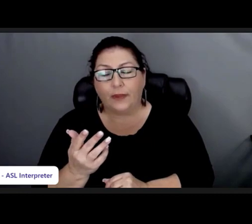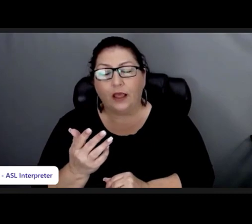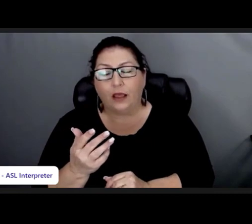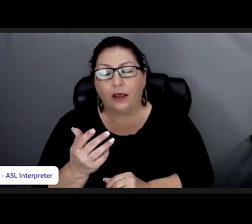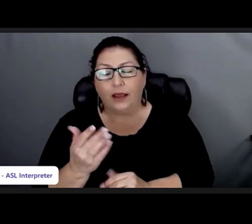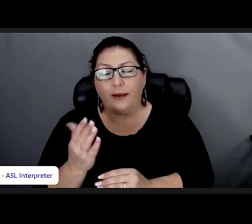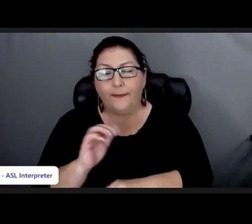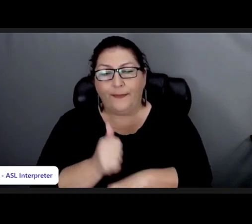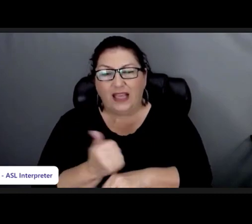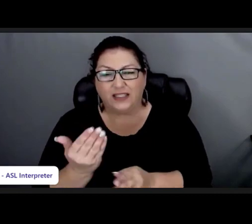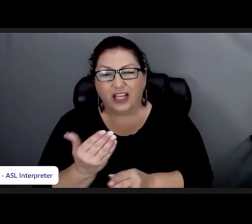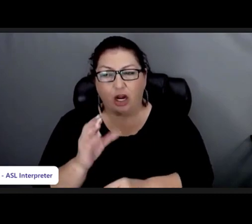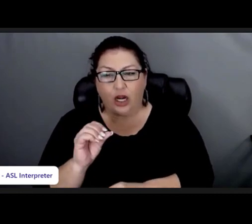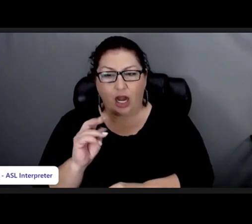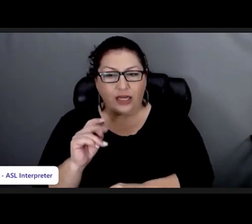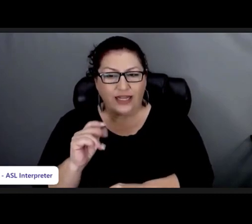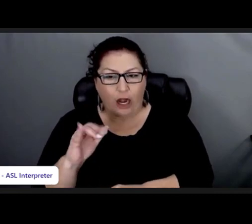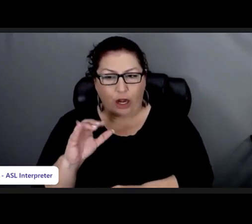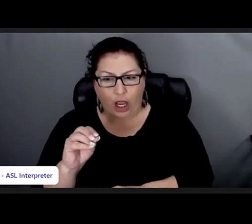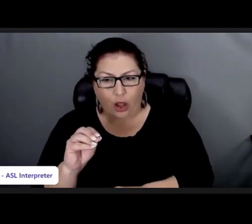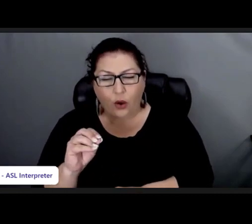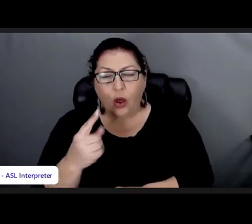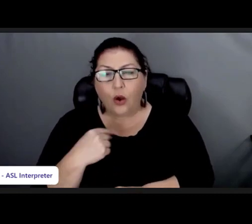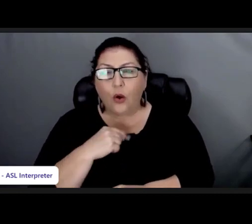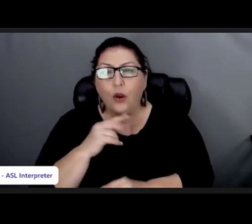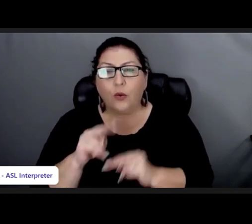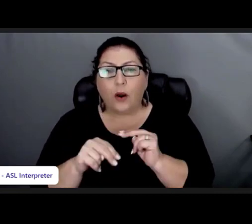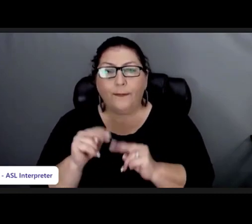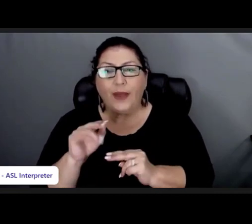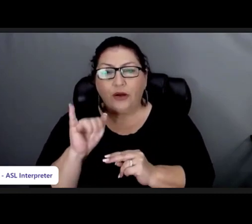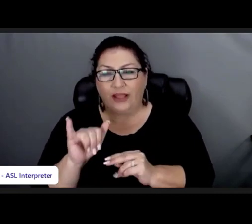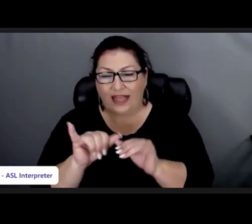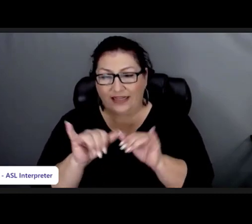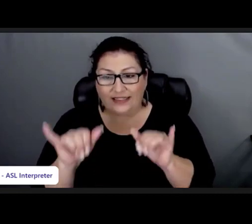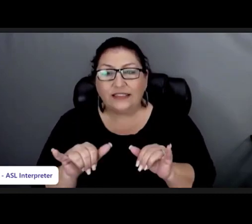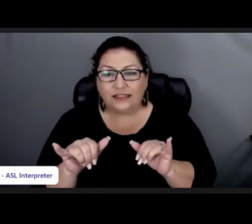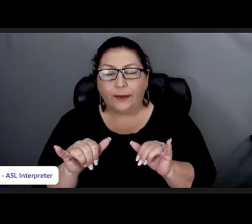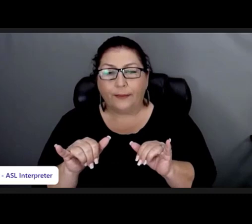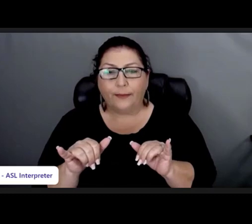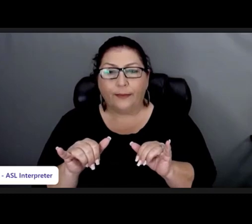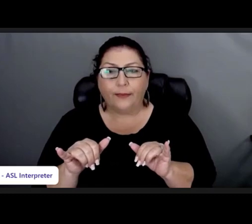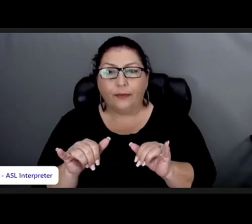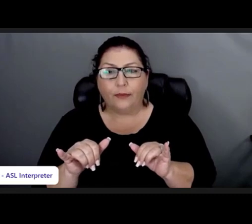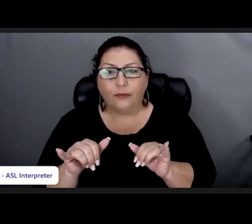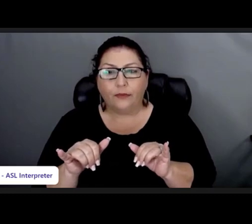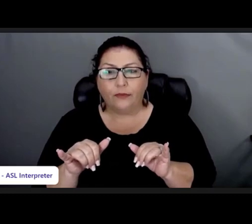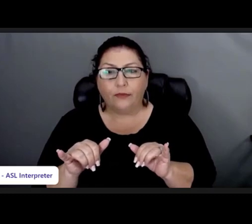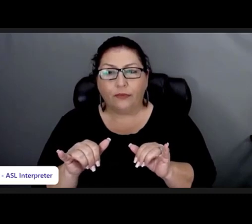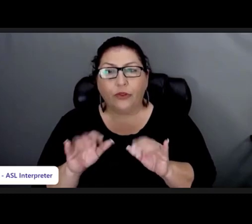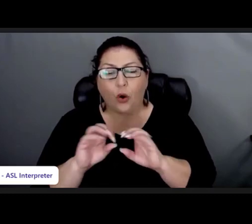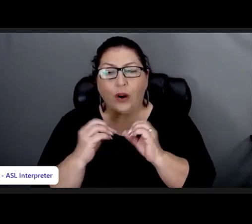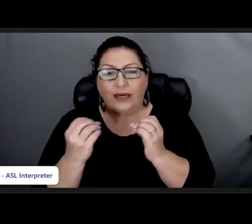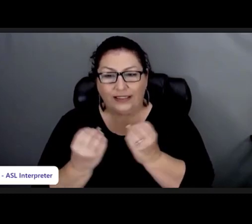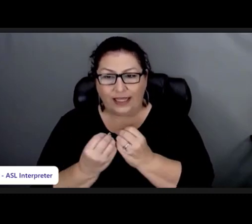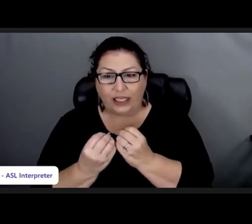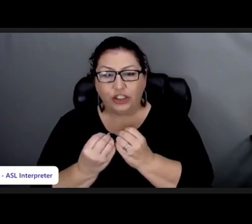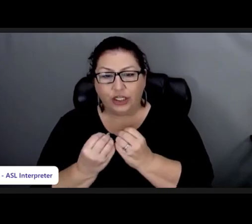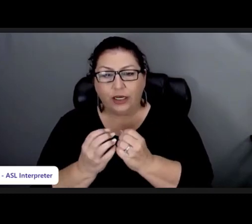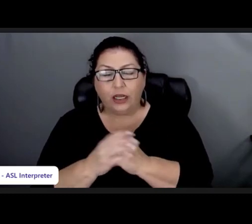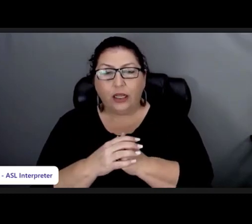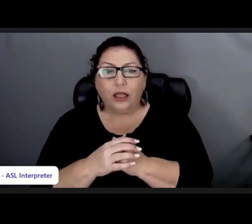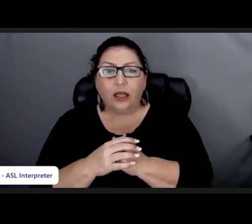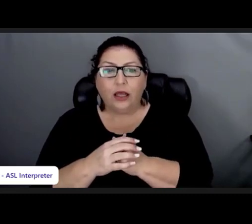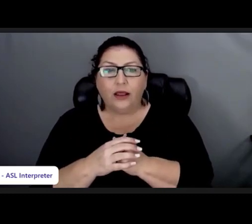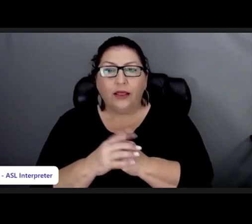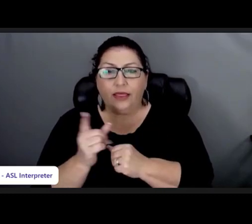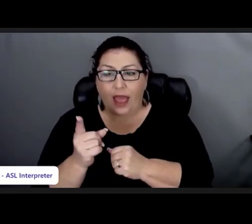And, as we were trying to build it, the systems, I would say the organization, they were